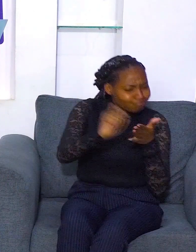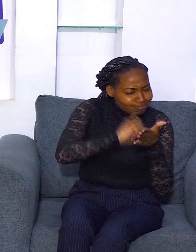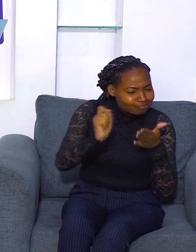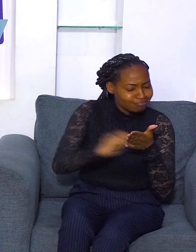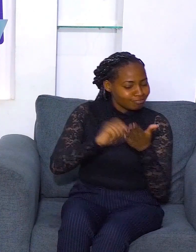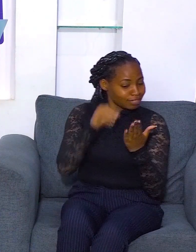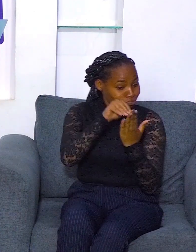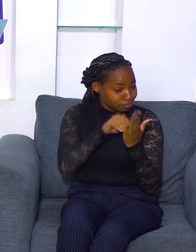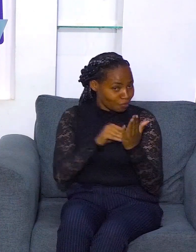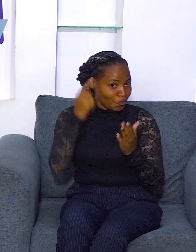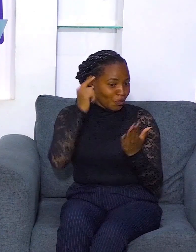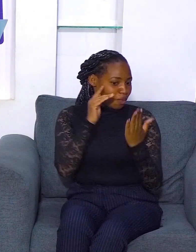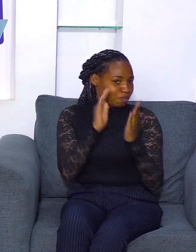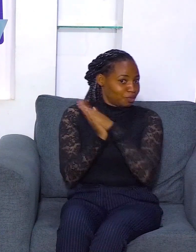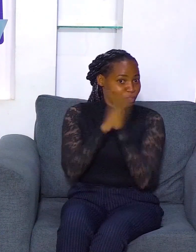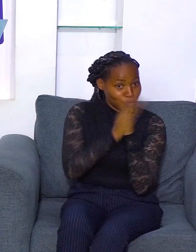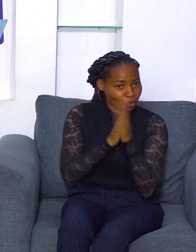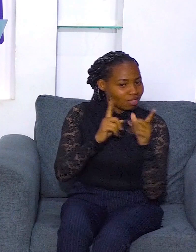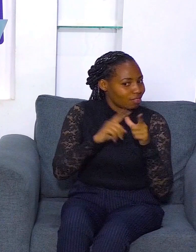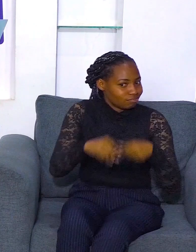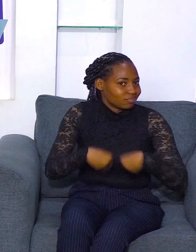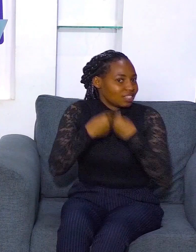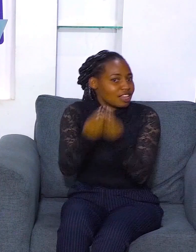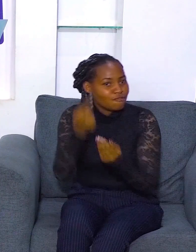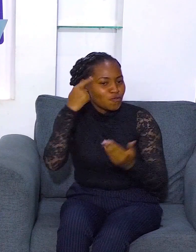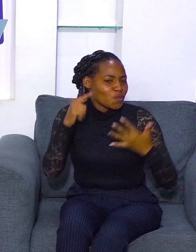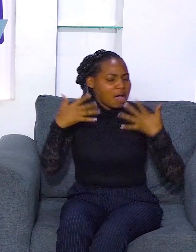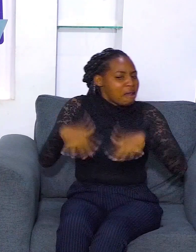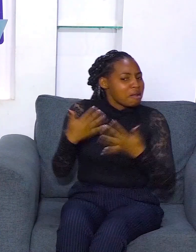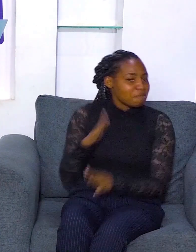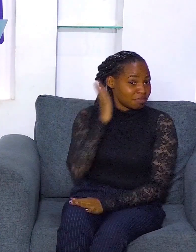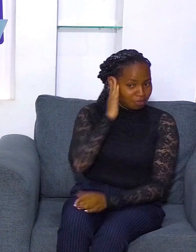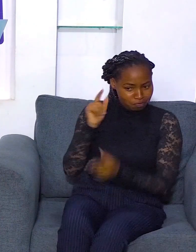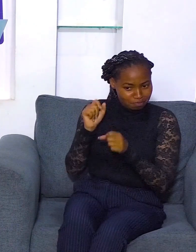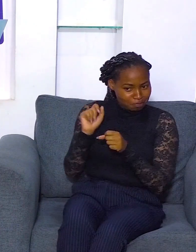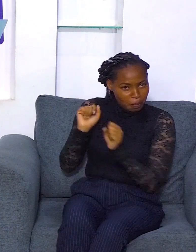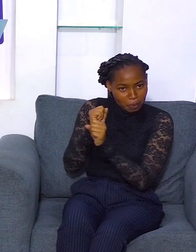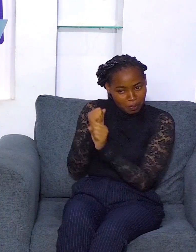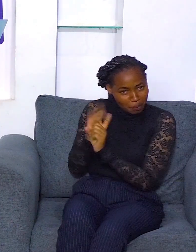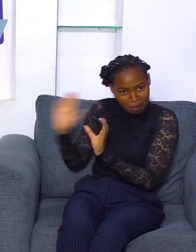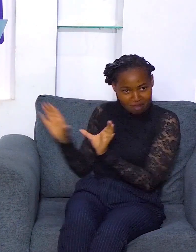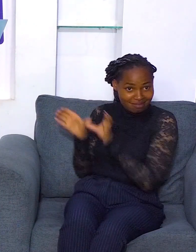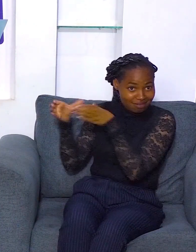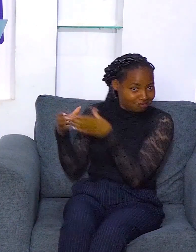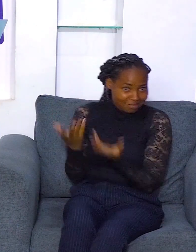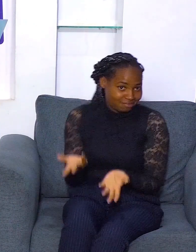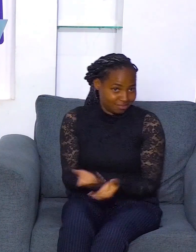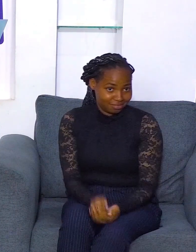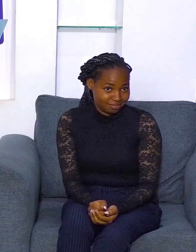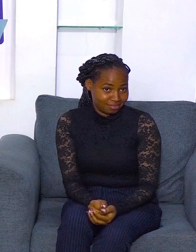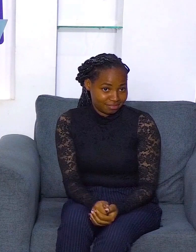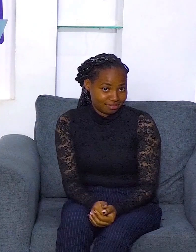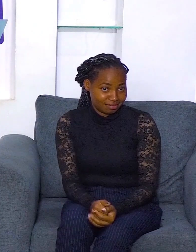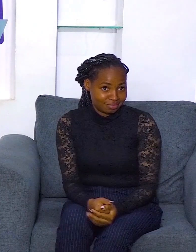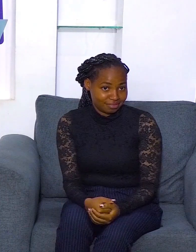Is it possible that while you're writing, scripts and the stories, you can maybe write a script with the character in mind and